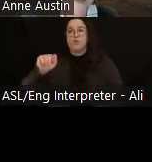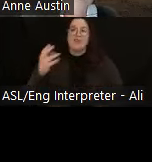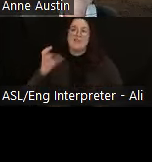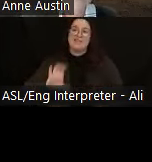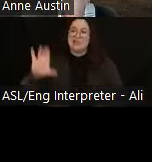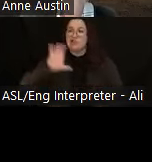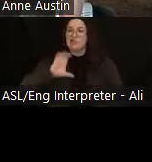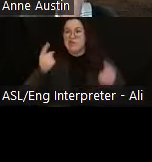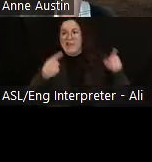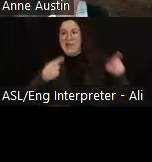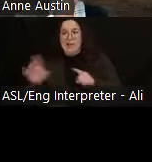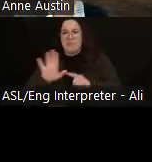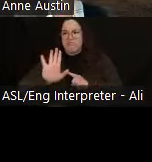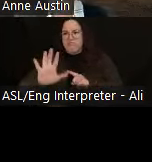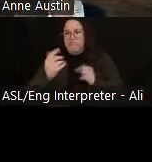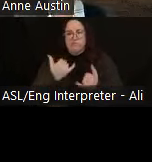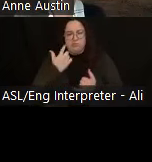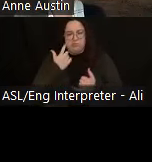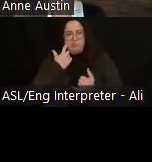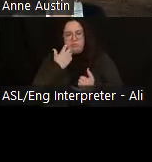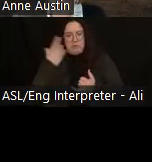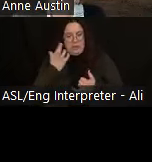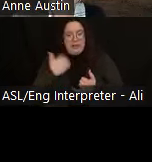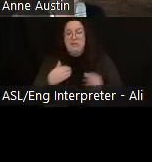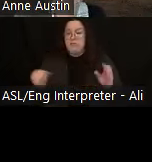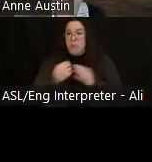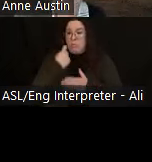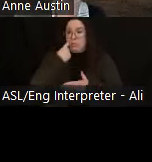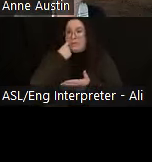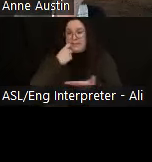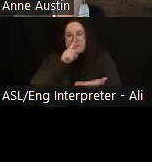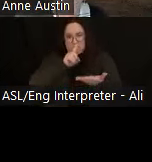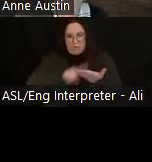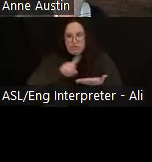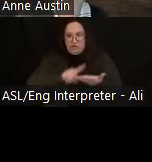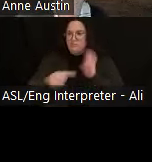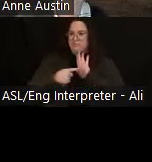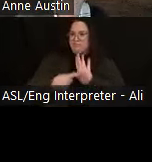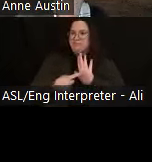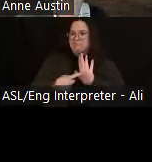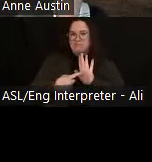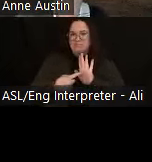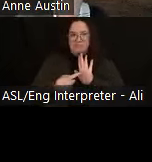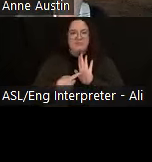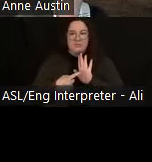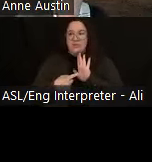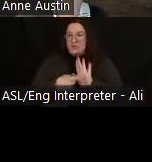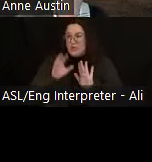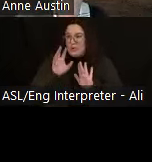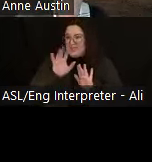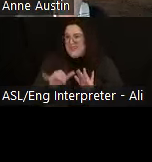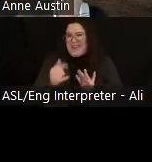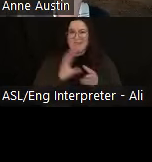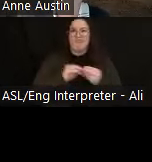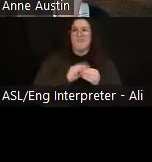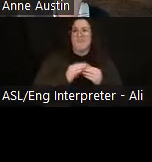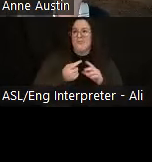we have more recent scholarship that still exhibits much of the narrative generated during the 20th